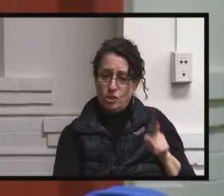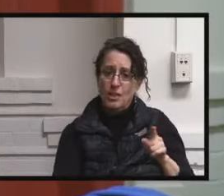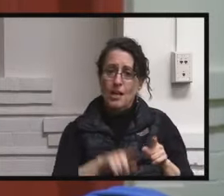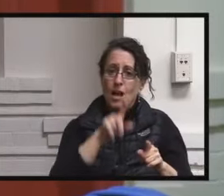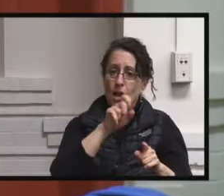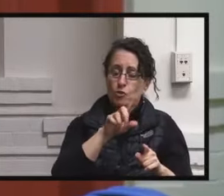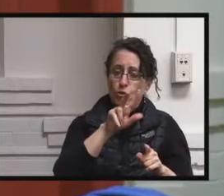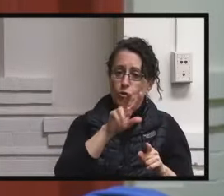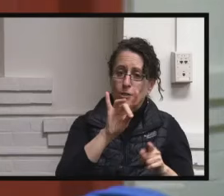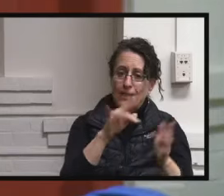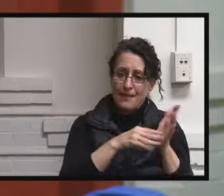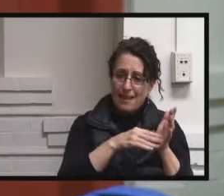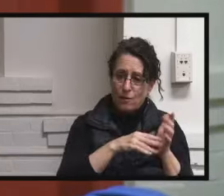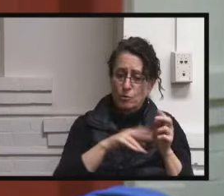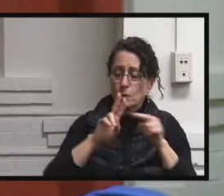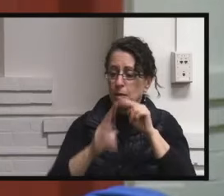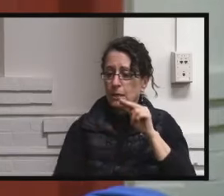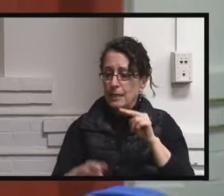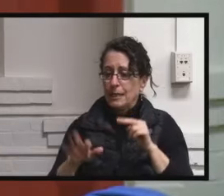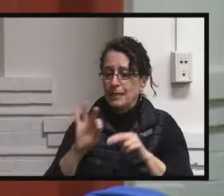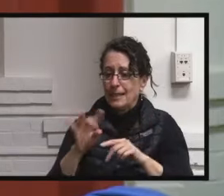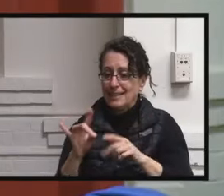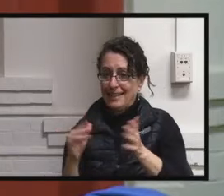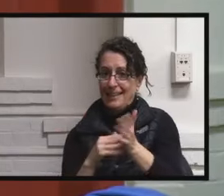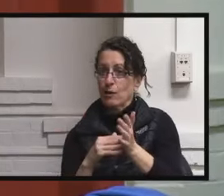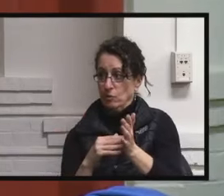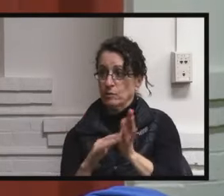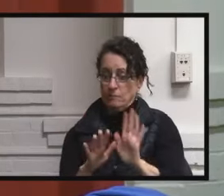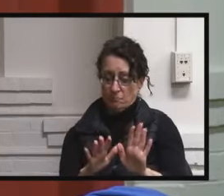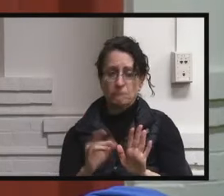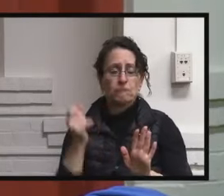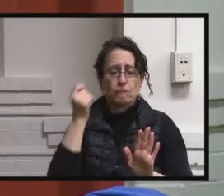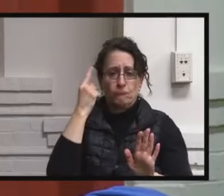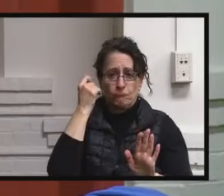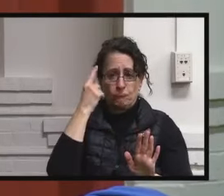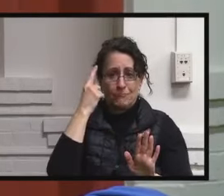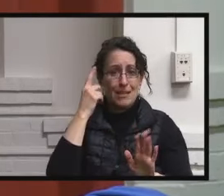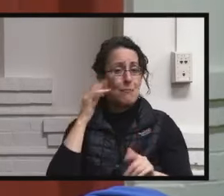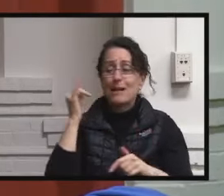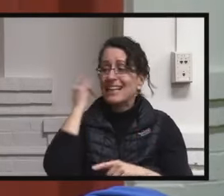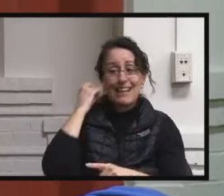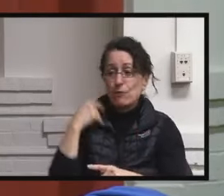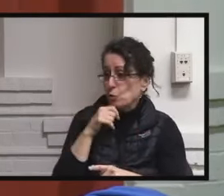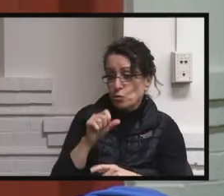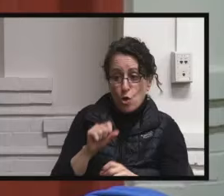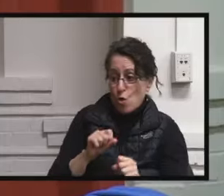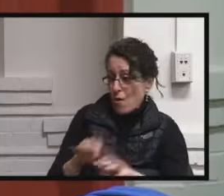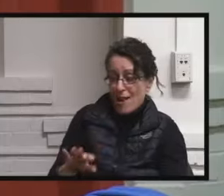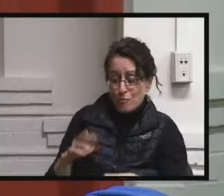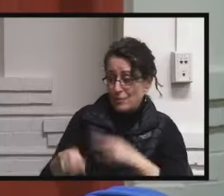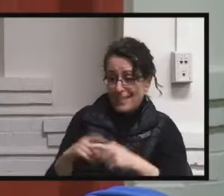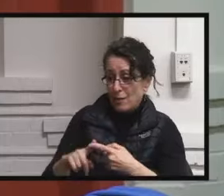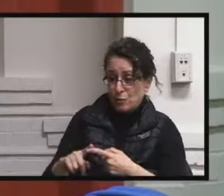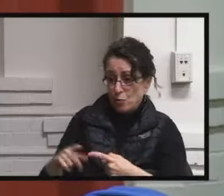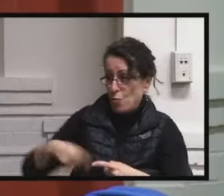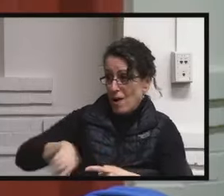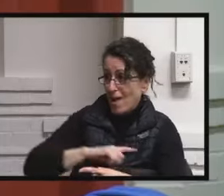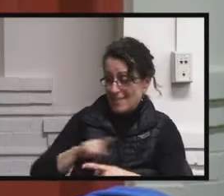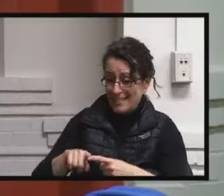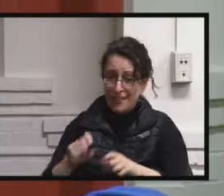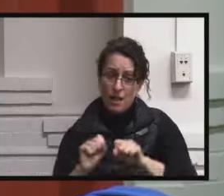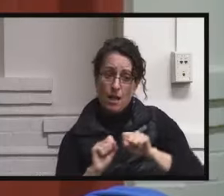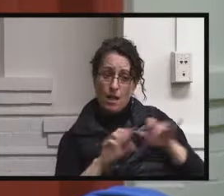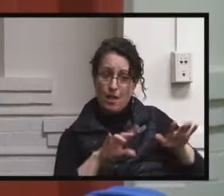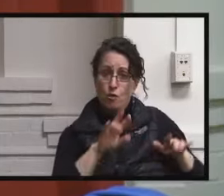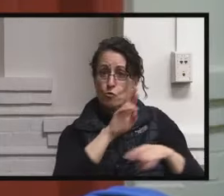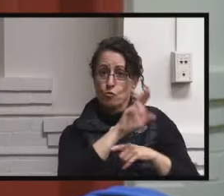90 something thousand, but also the cost of diverting your recyclables instead of sending them to us would go